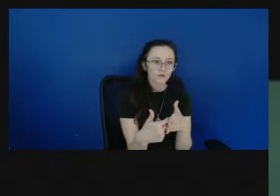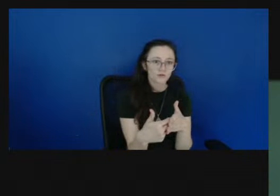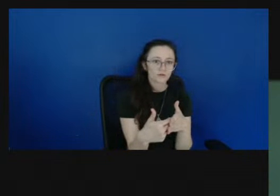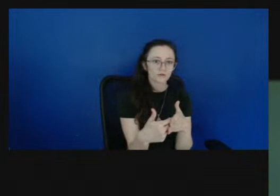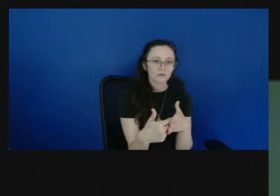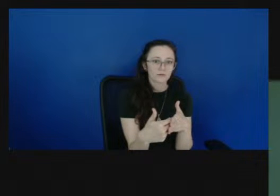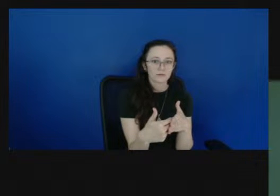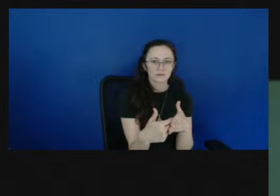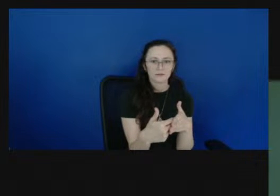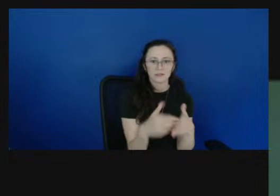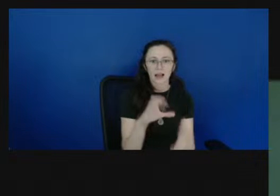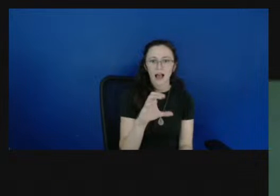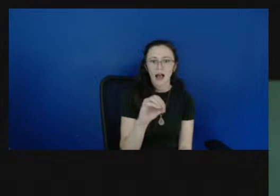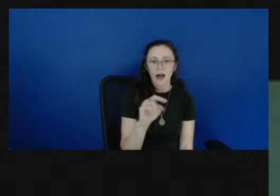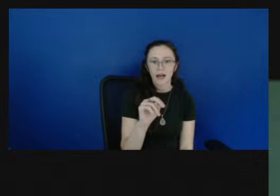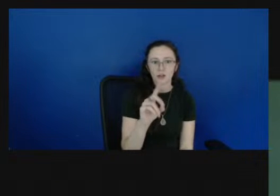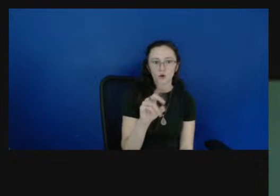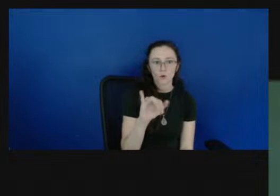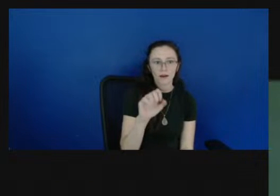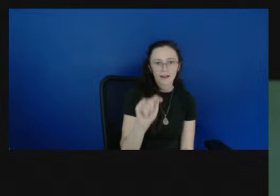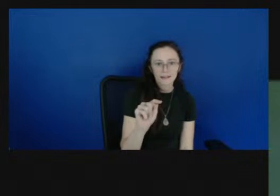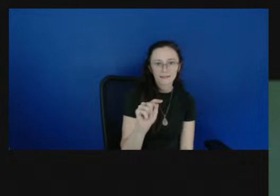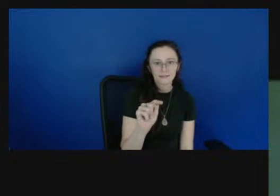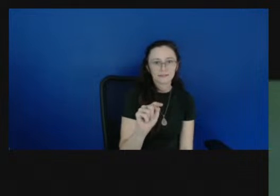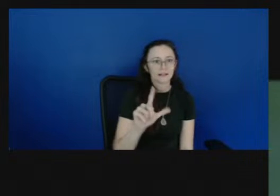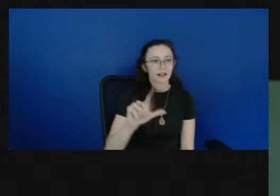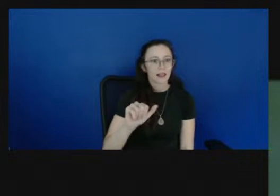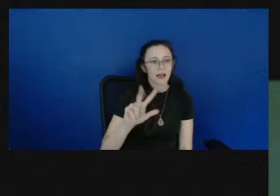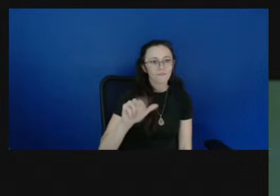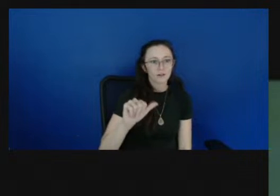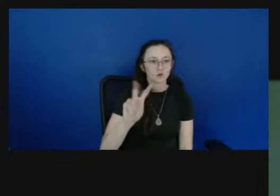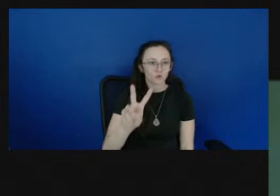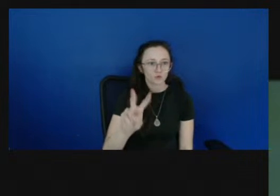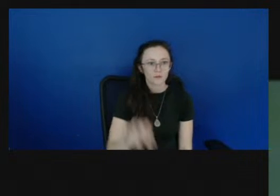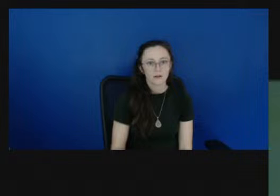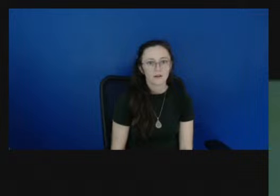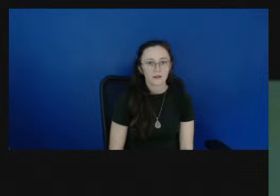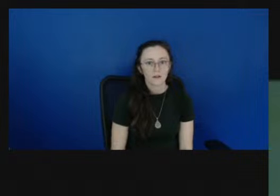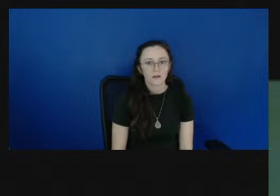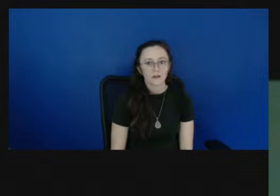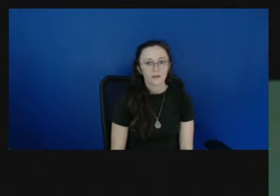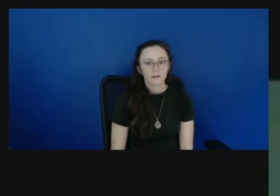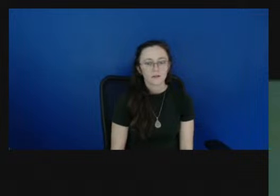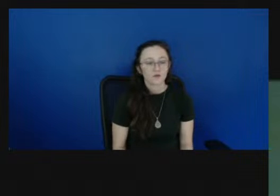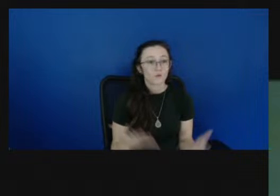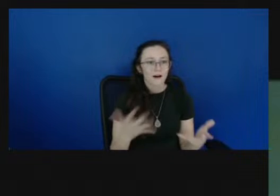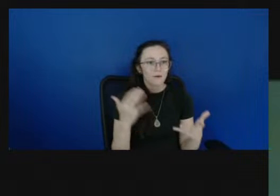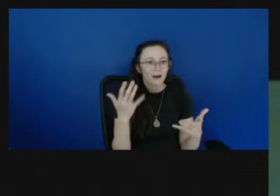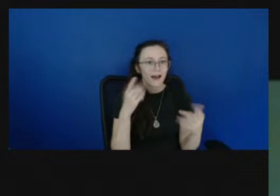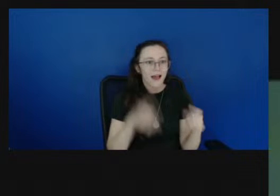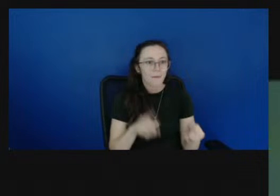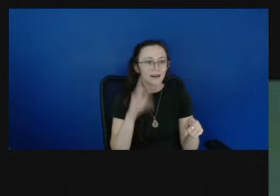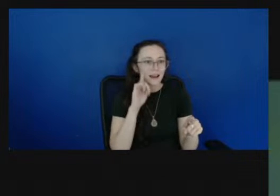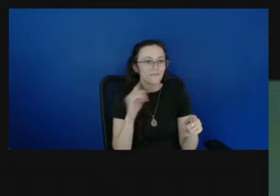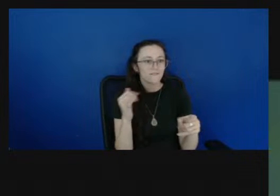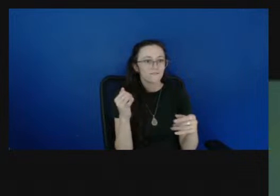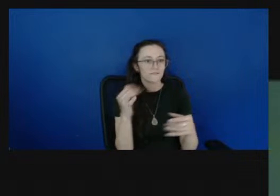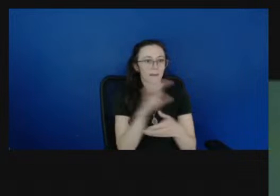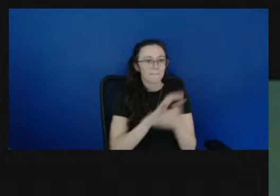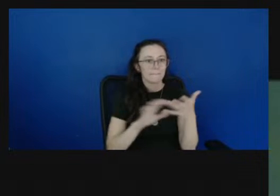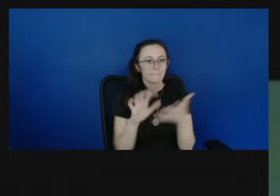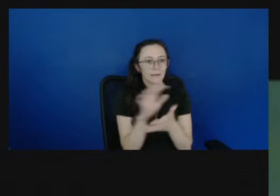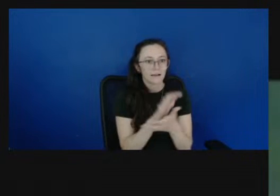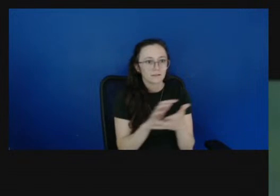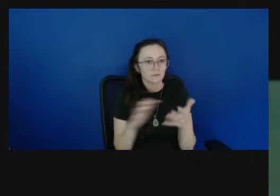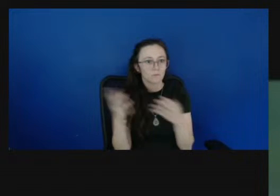or whatever, and filled with water, and then widening of the crater breaches that conduit. Then water could pour in to